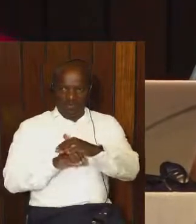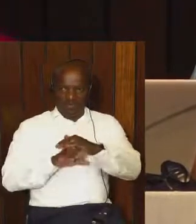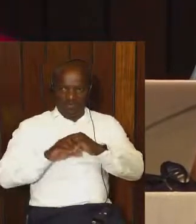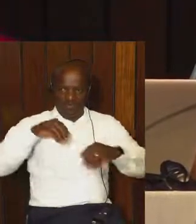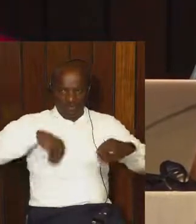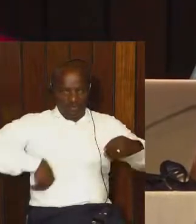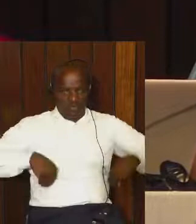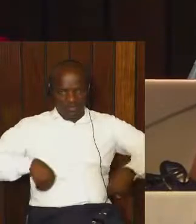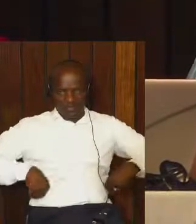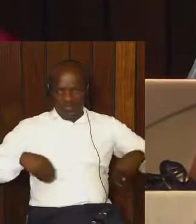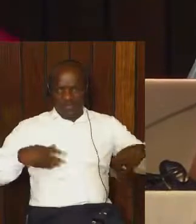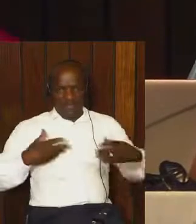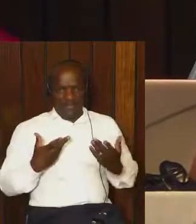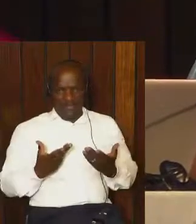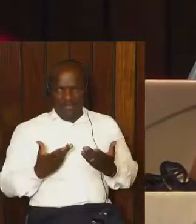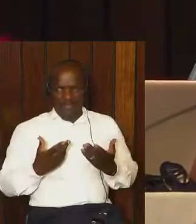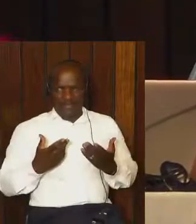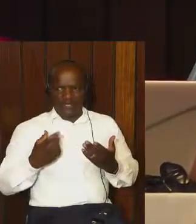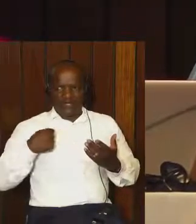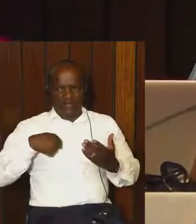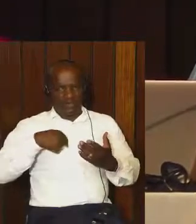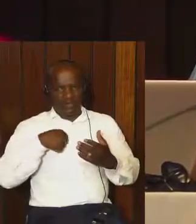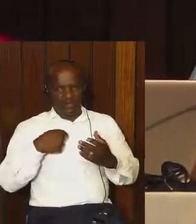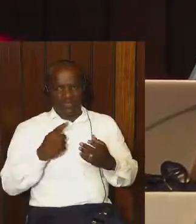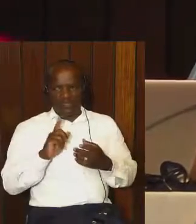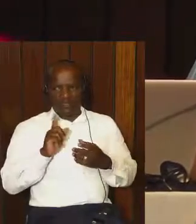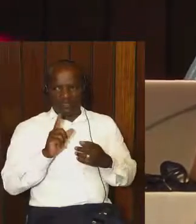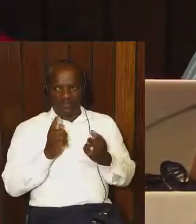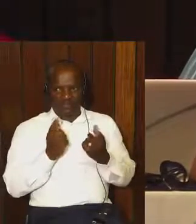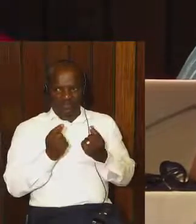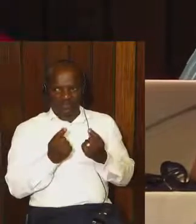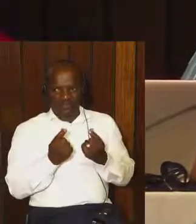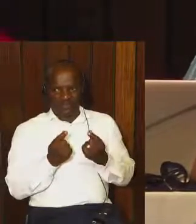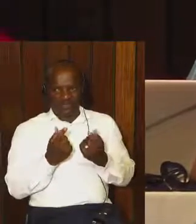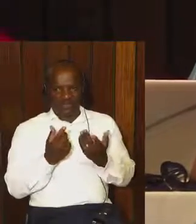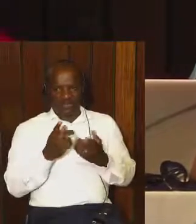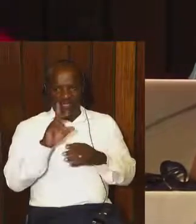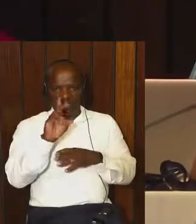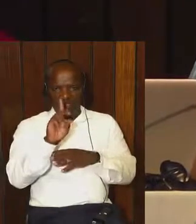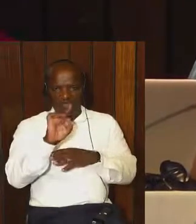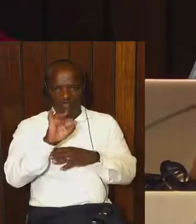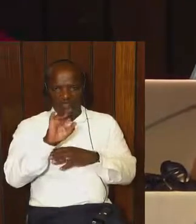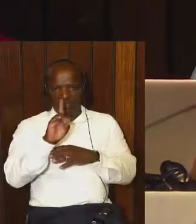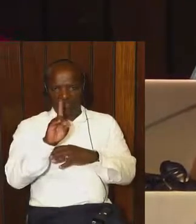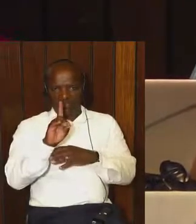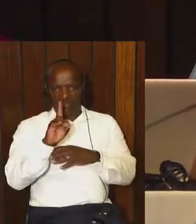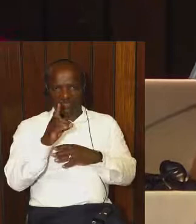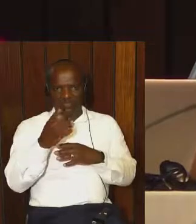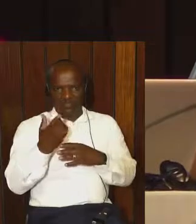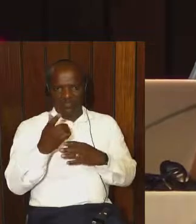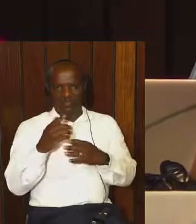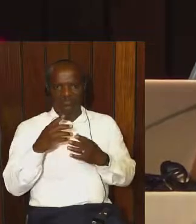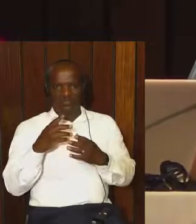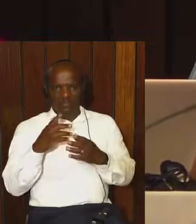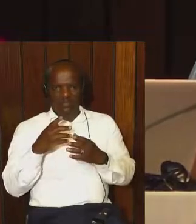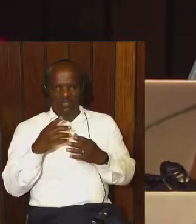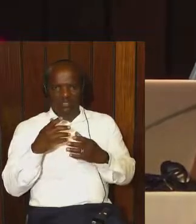cost overruns and what are we doing if DID was the implementing agent using DRT's money?